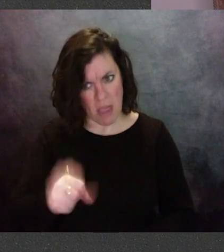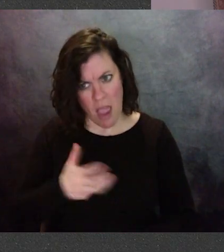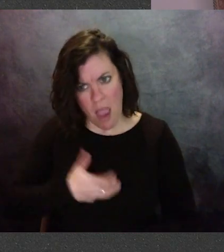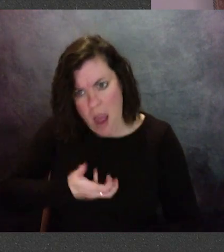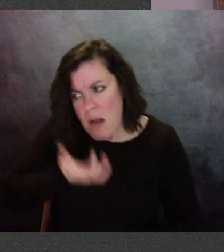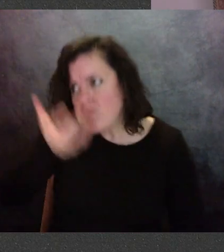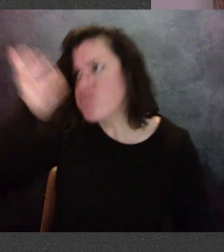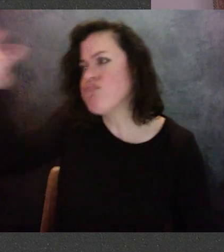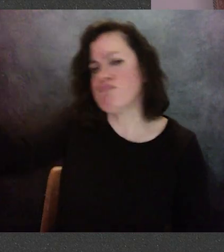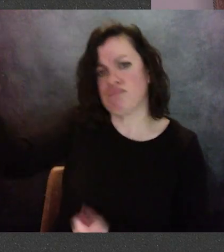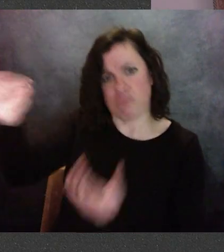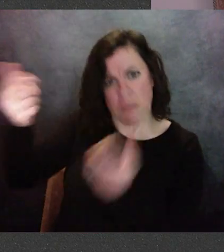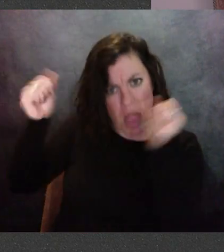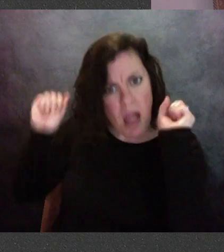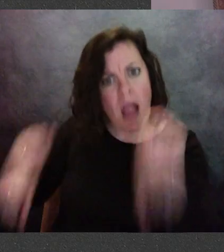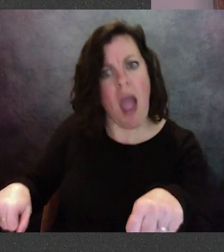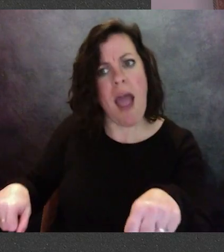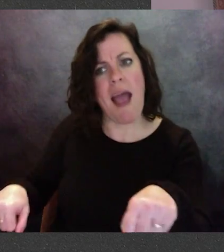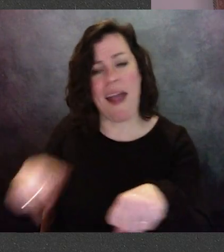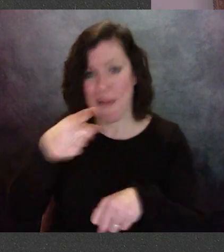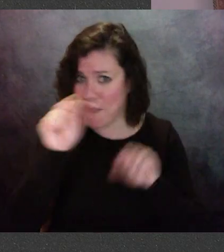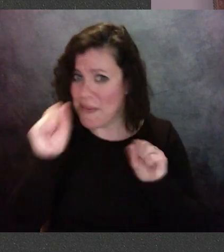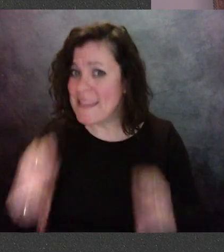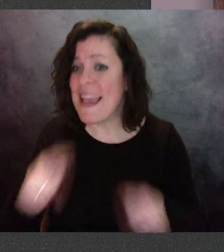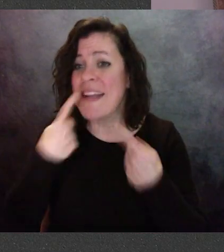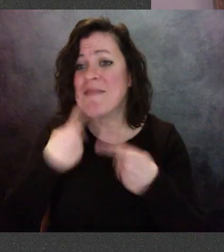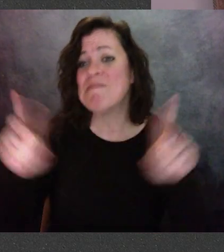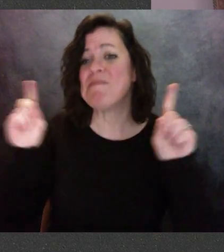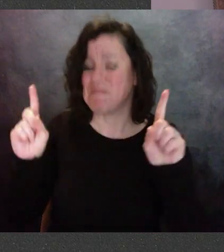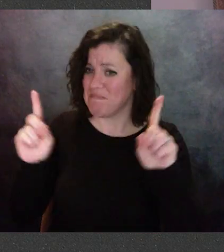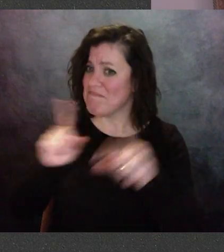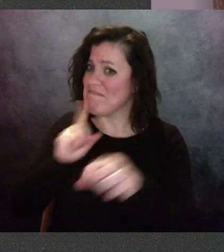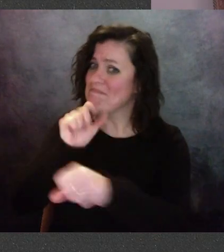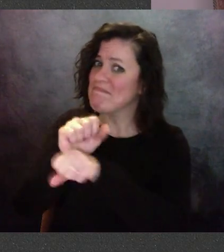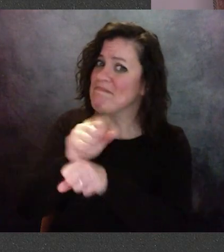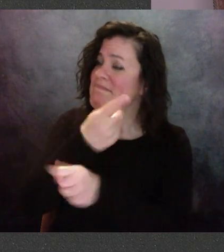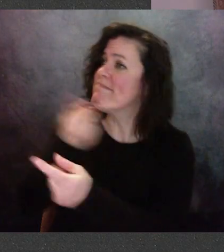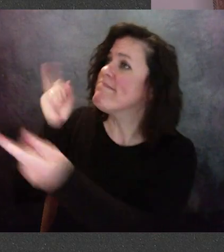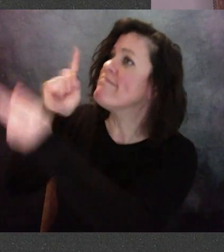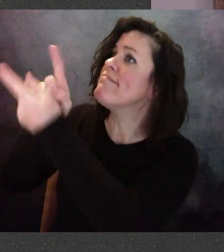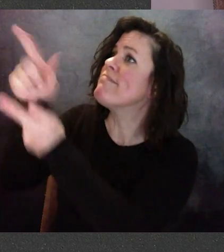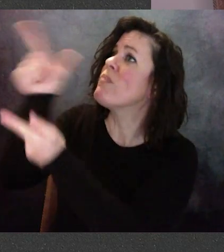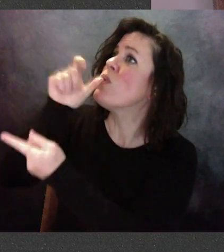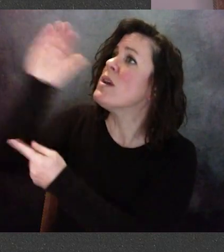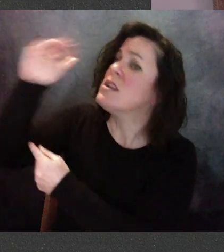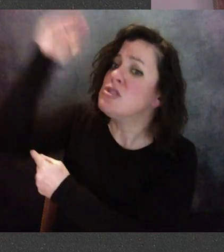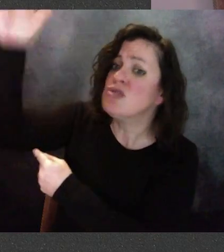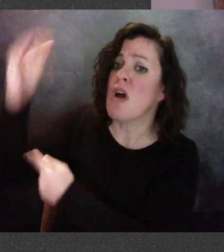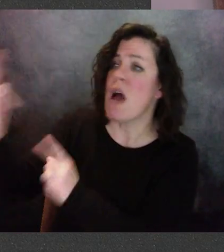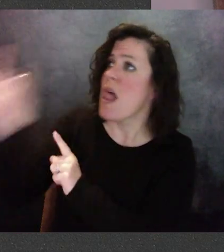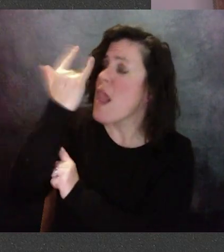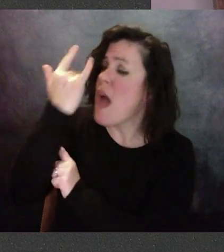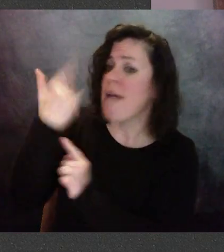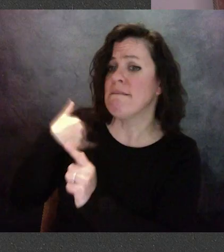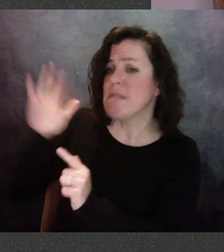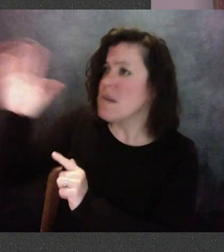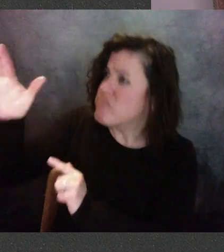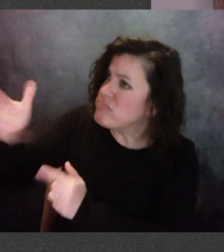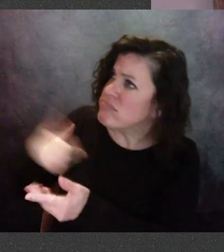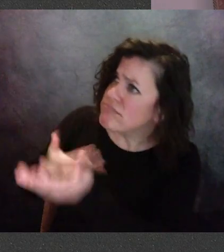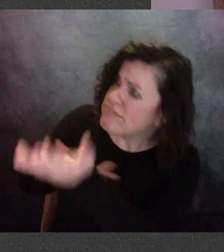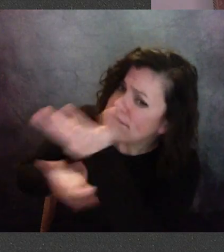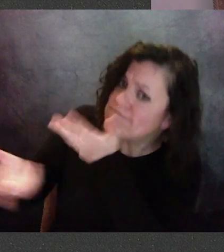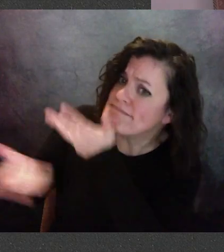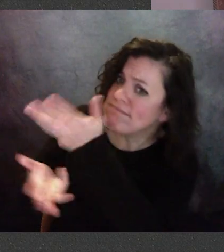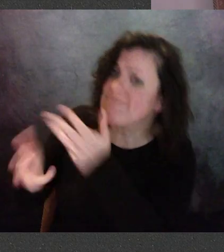can. You can do it. We're here for you. People love you and they want to help you through your problems as you grow. We're